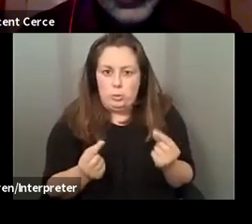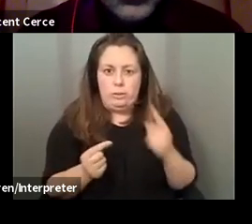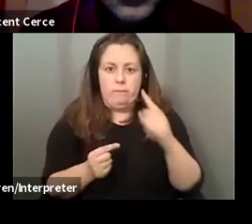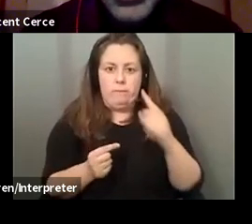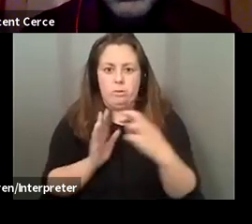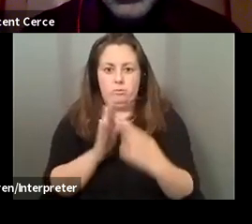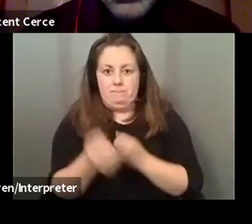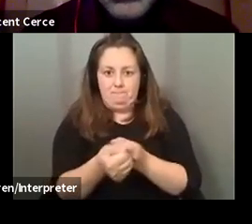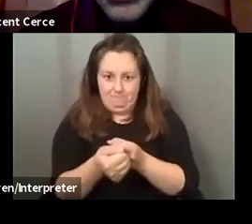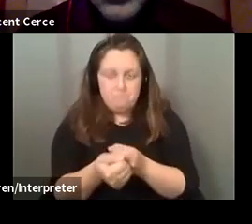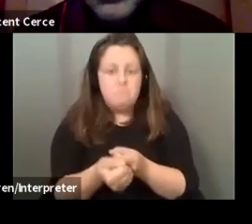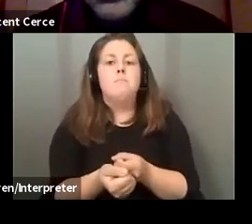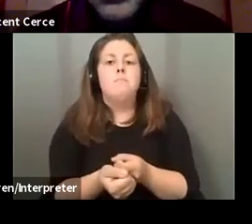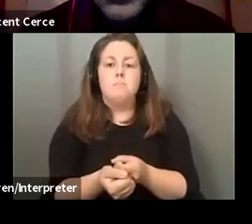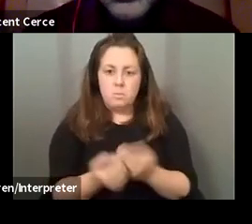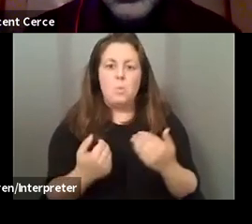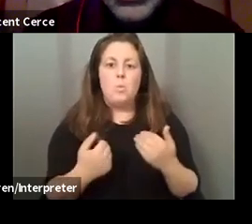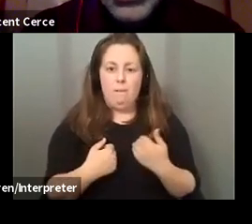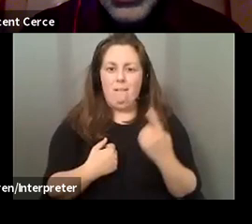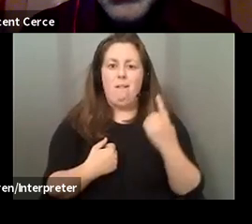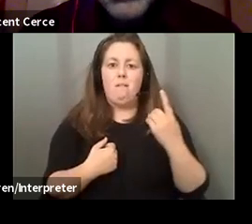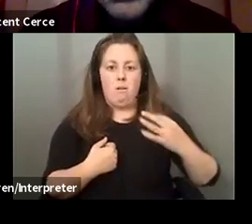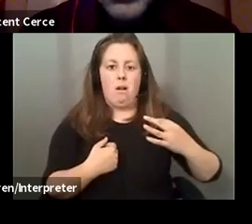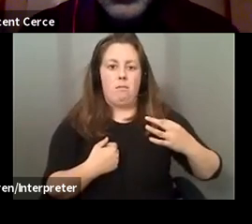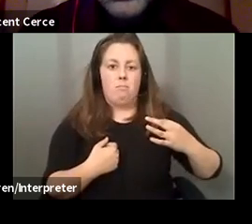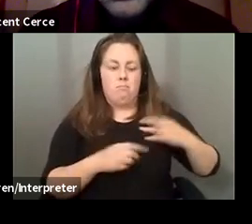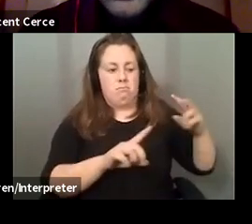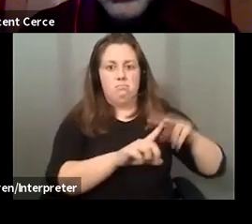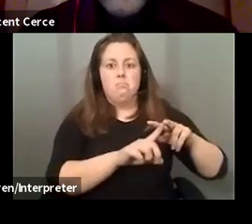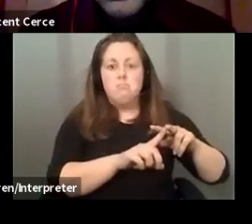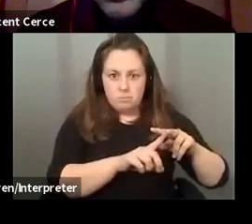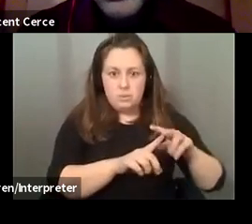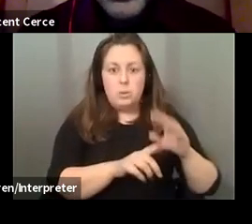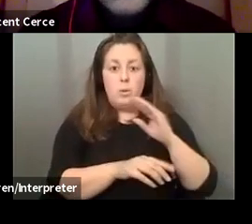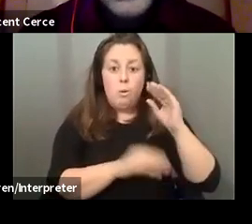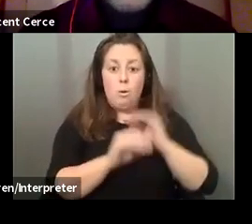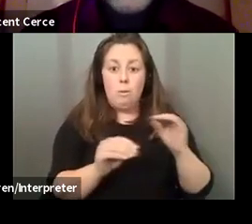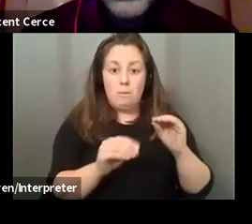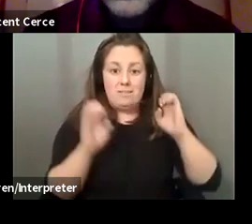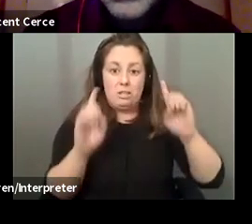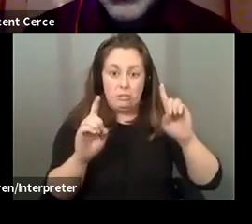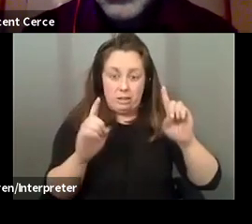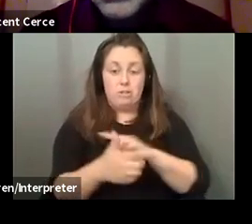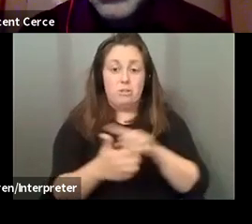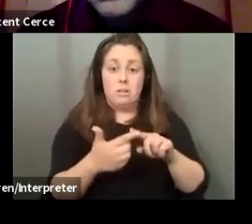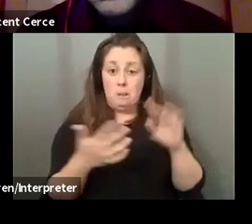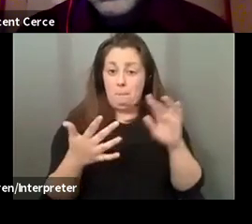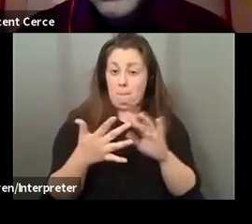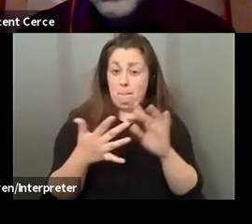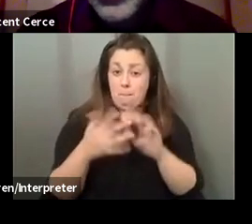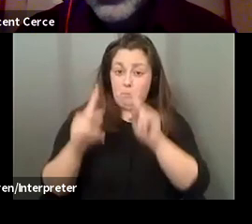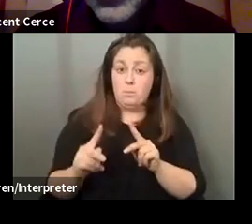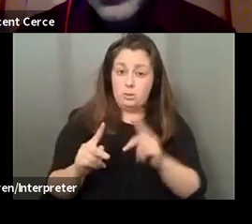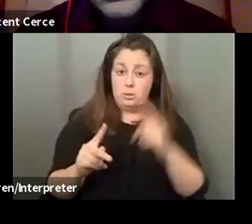students. So we have a liaison for the homeless, McKinney Vento Homelessness Education, a point of contact for foster care, and then